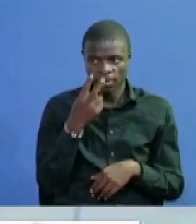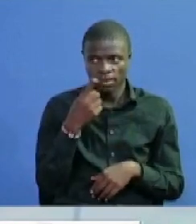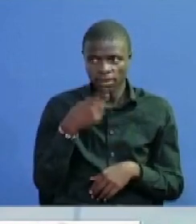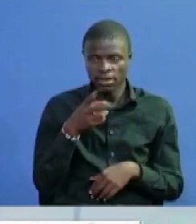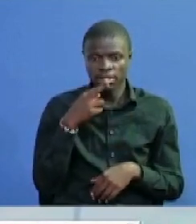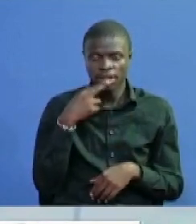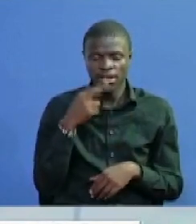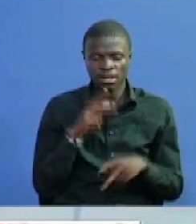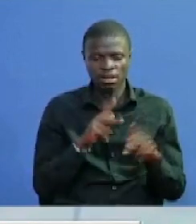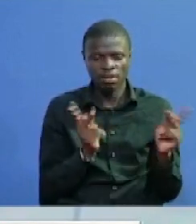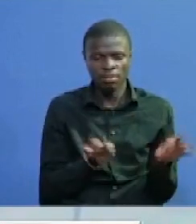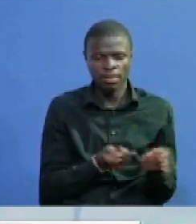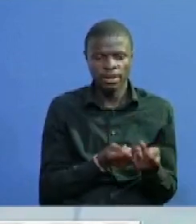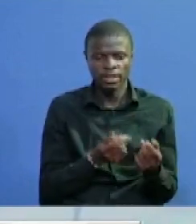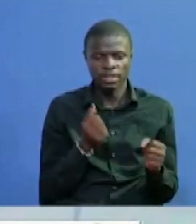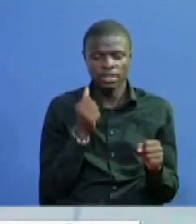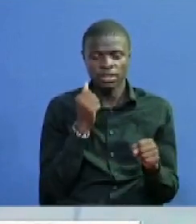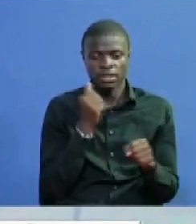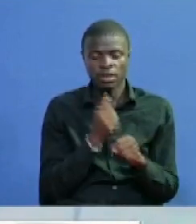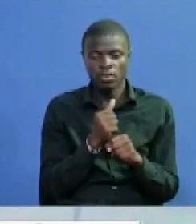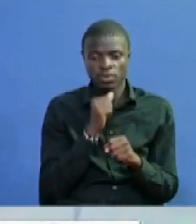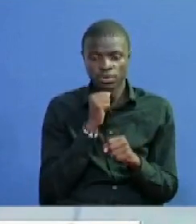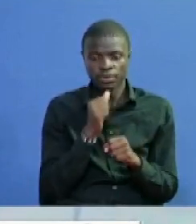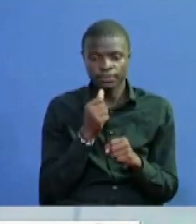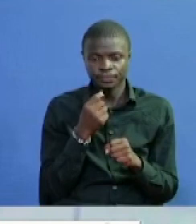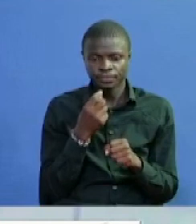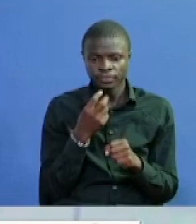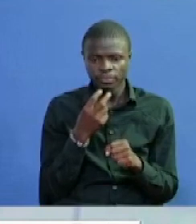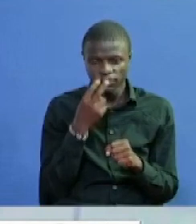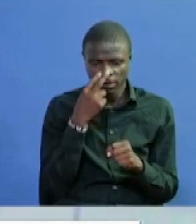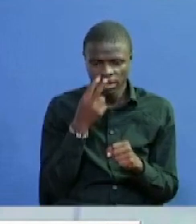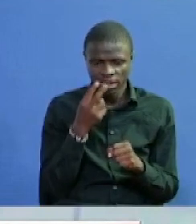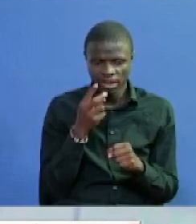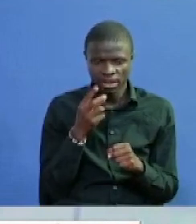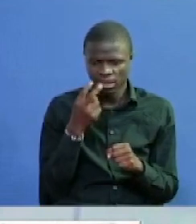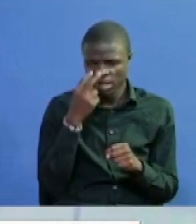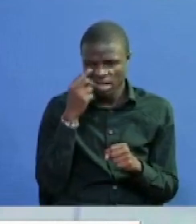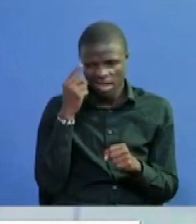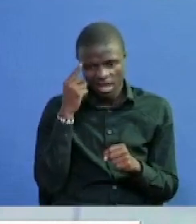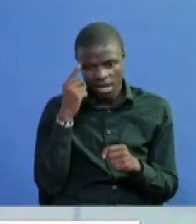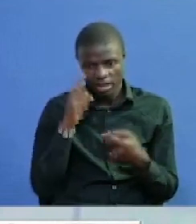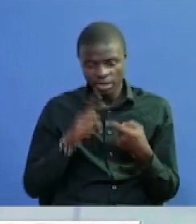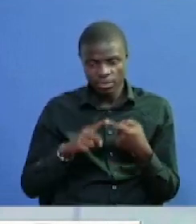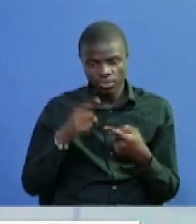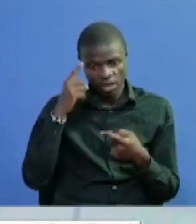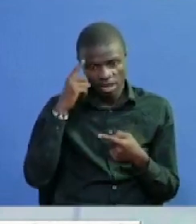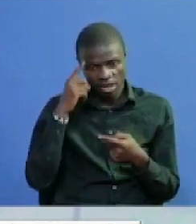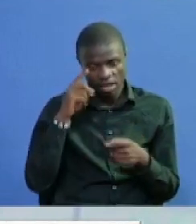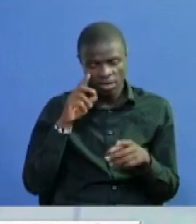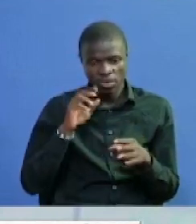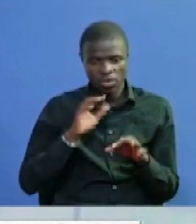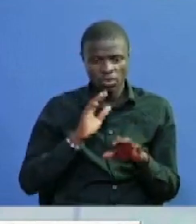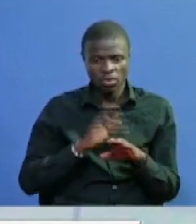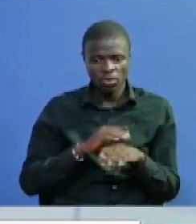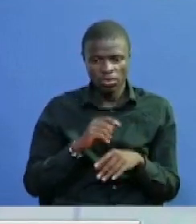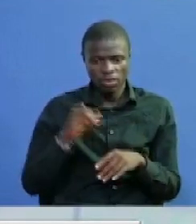do not, you know, see eye to eye on a number of issues, or even the process itself. But that's the nature of bipartisan processes. Right.